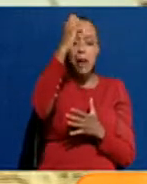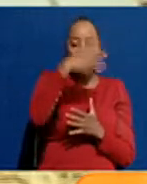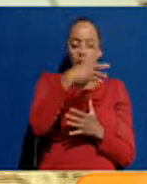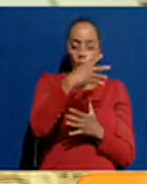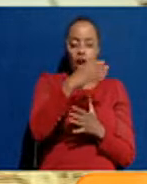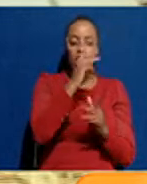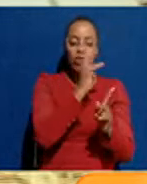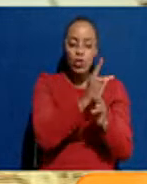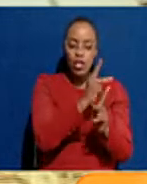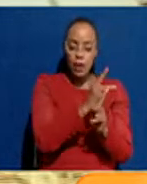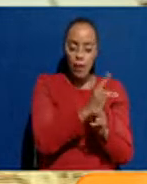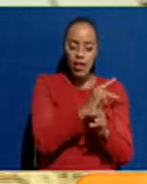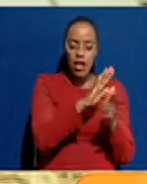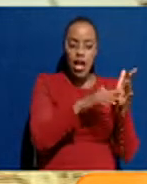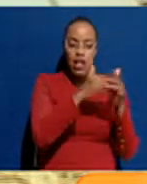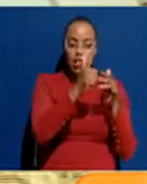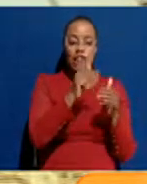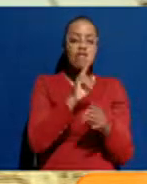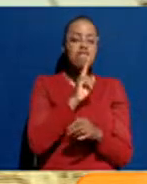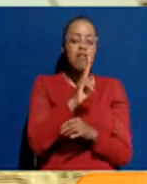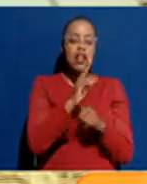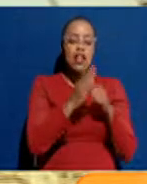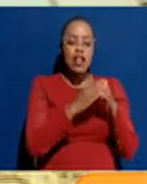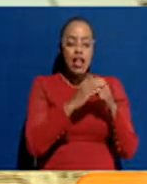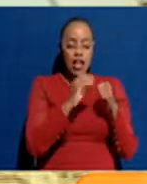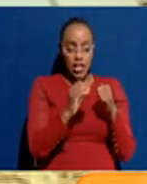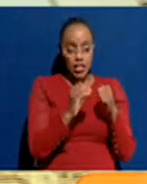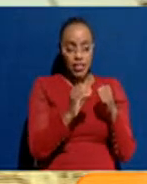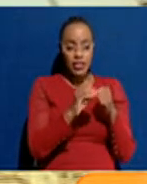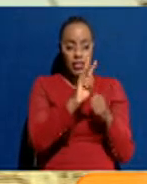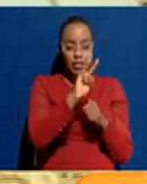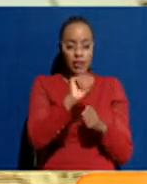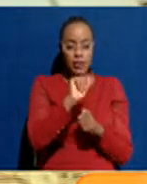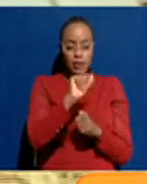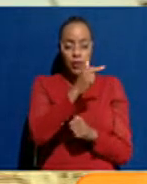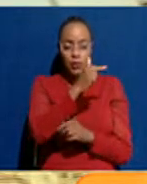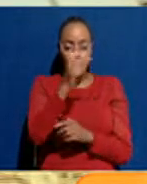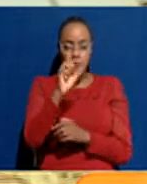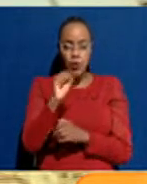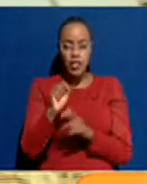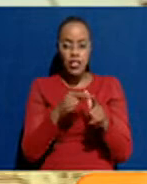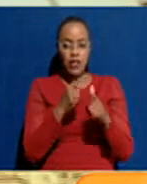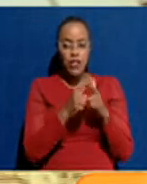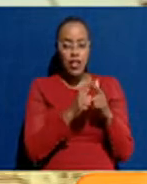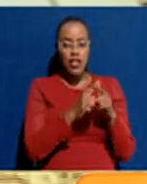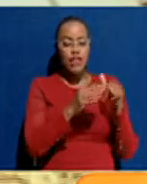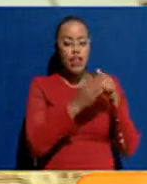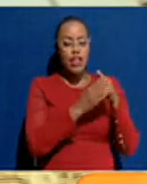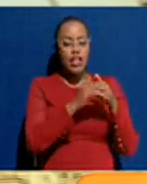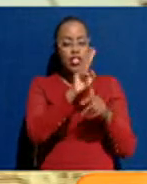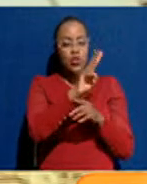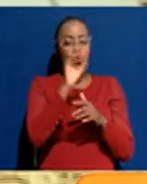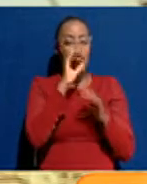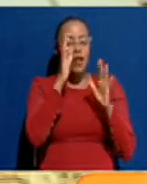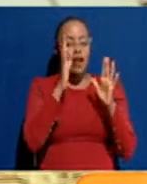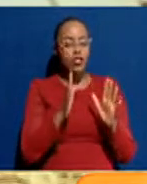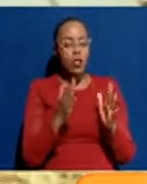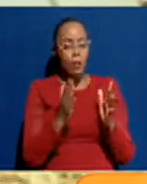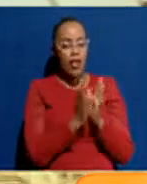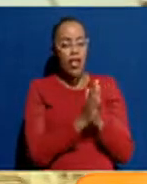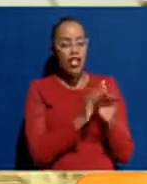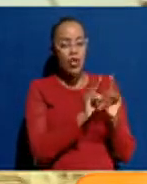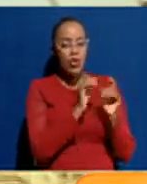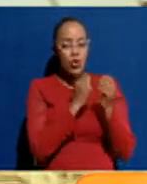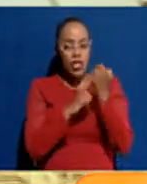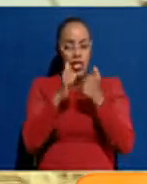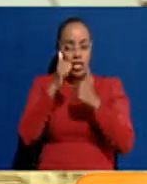to maintain a network that is 290,000 kilometers long and to serve the 9.2 million customers, mm-hmm. and all the